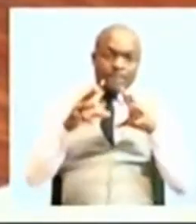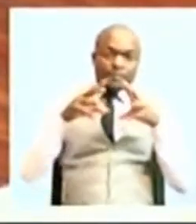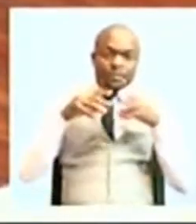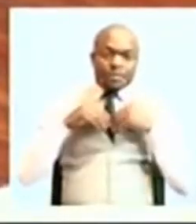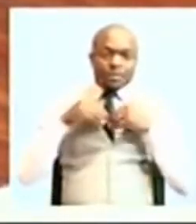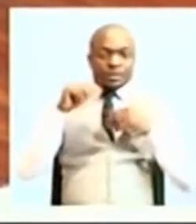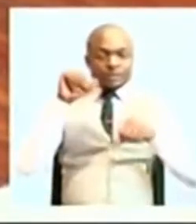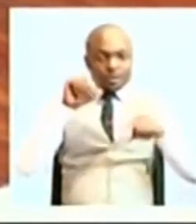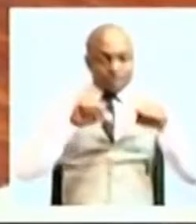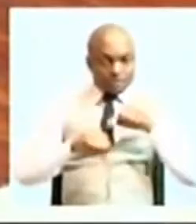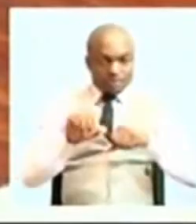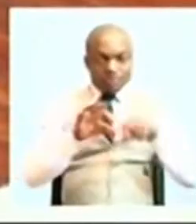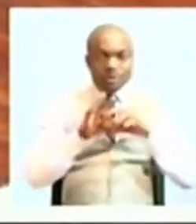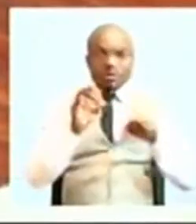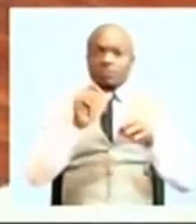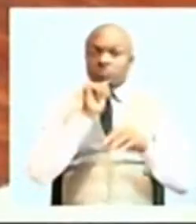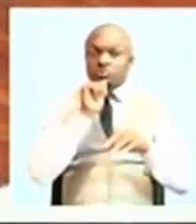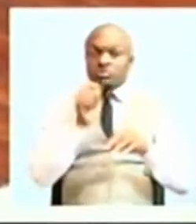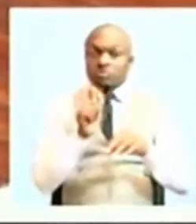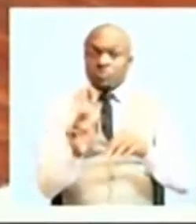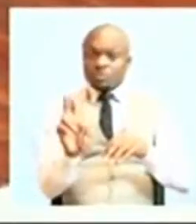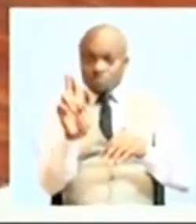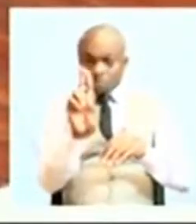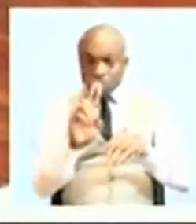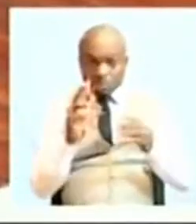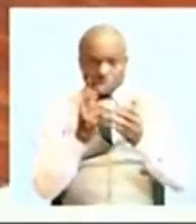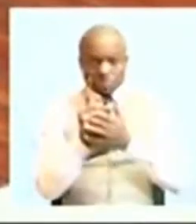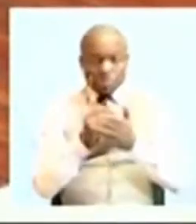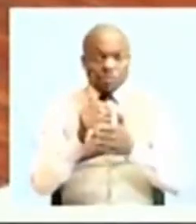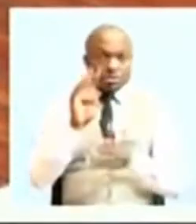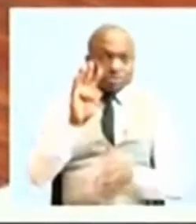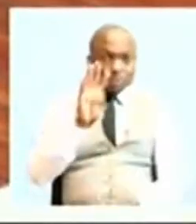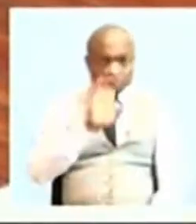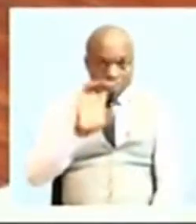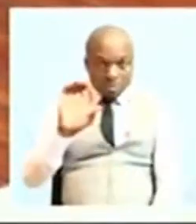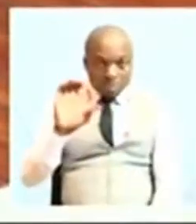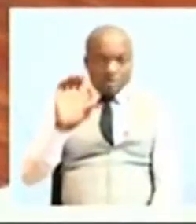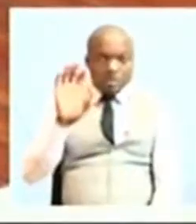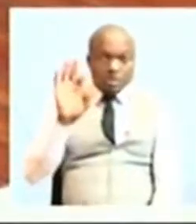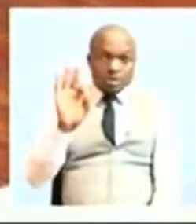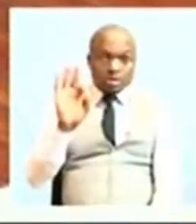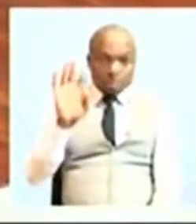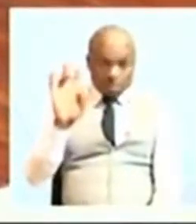the audit finding of unspent administrative funds amounting to